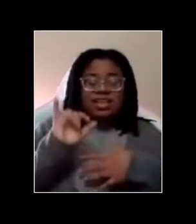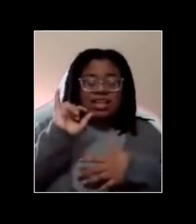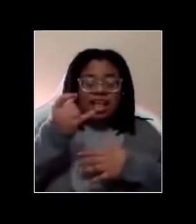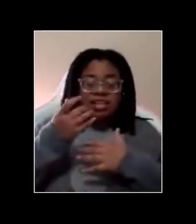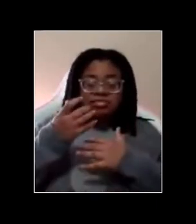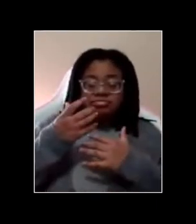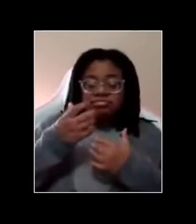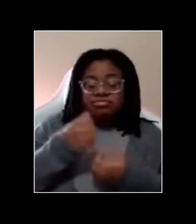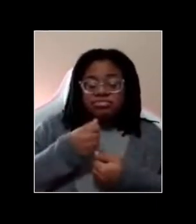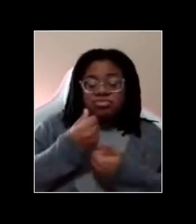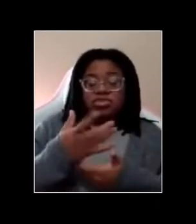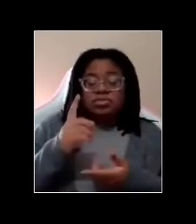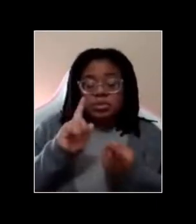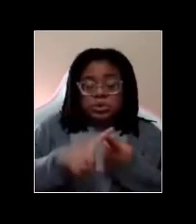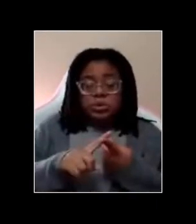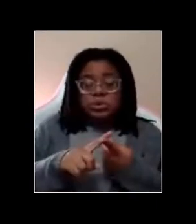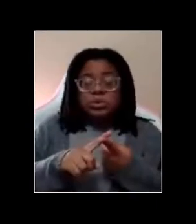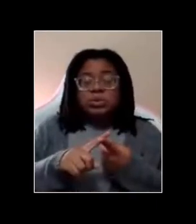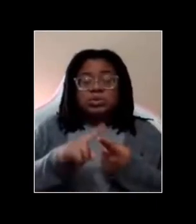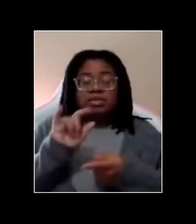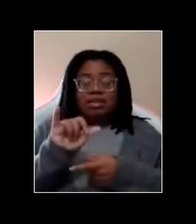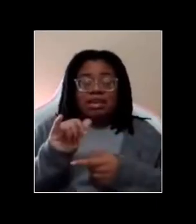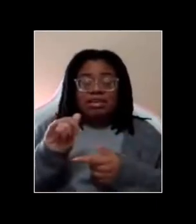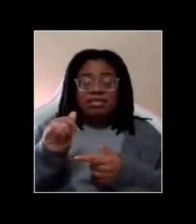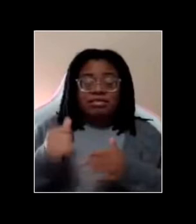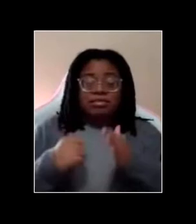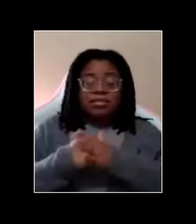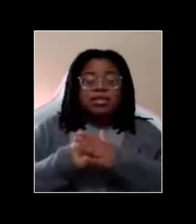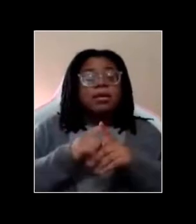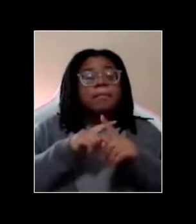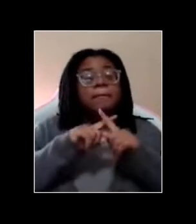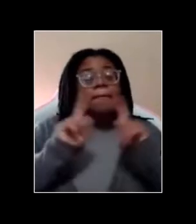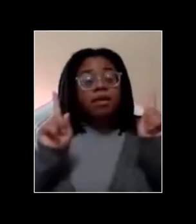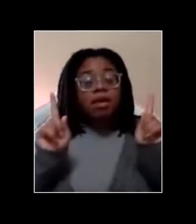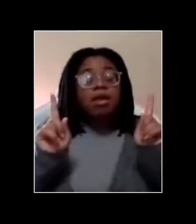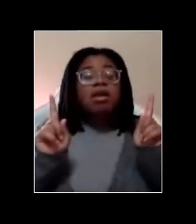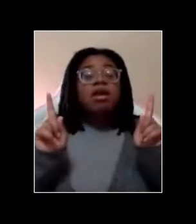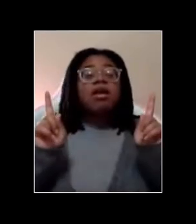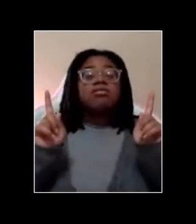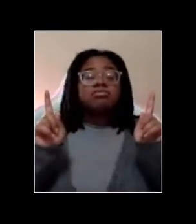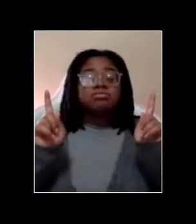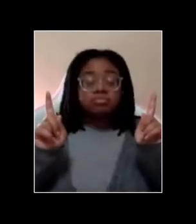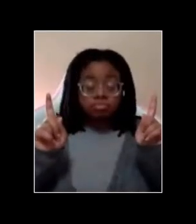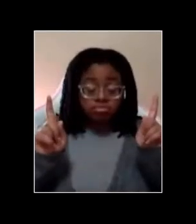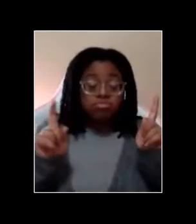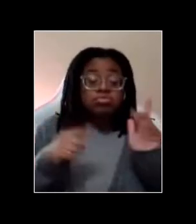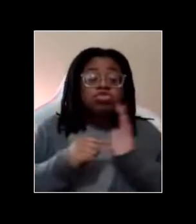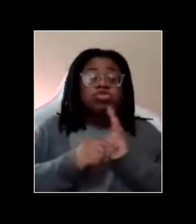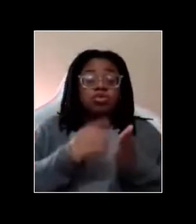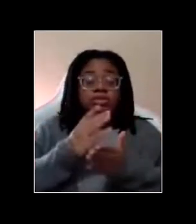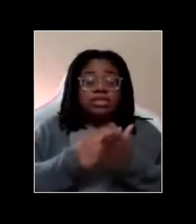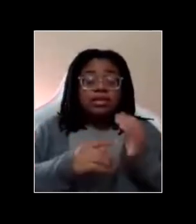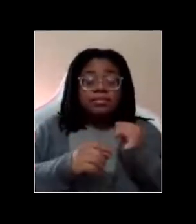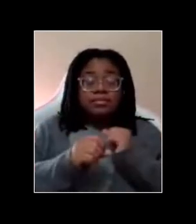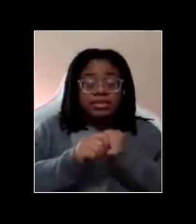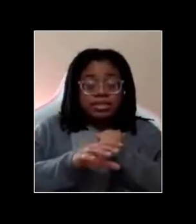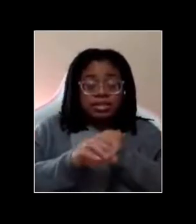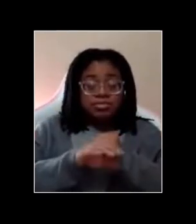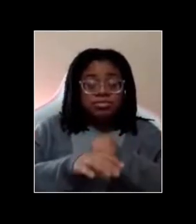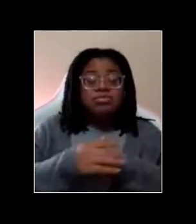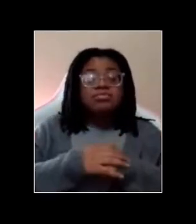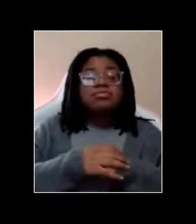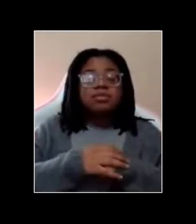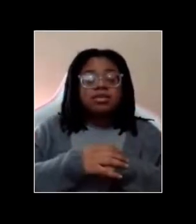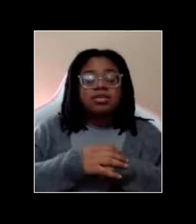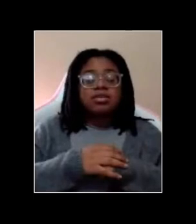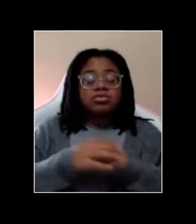toward recreationist adaptive capacity, but it does provide a few examples. And I think, you know, revisiting our